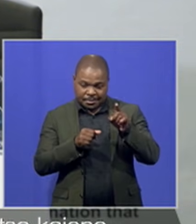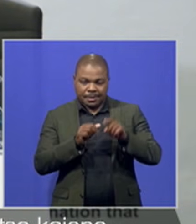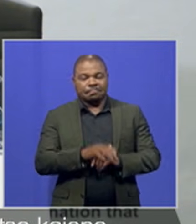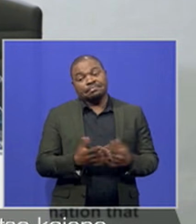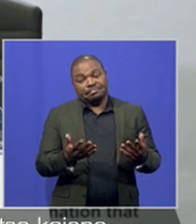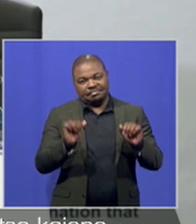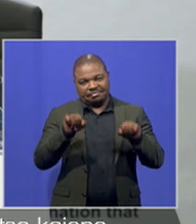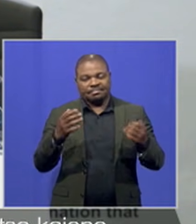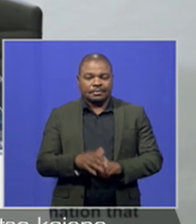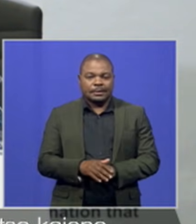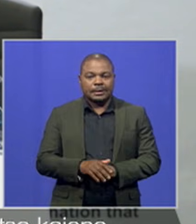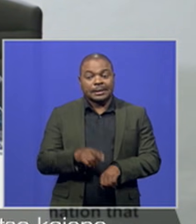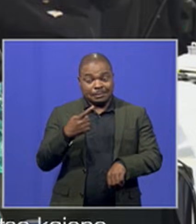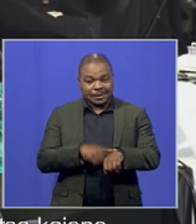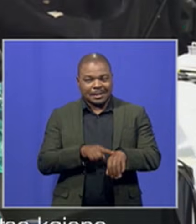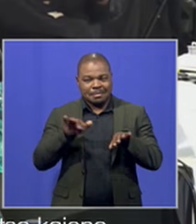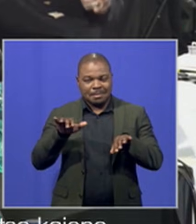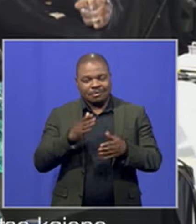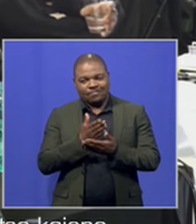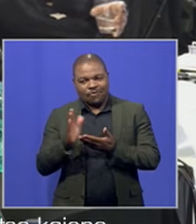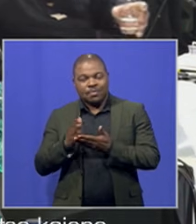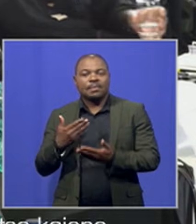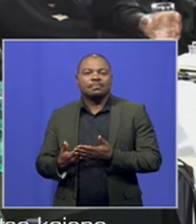yes, there may be some casualties.